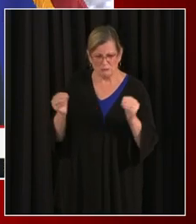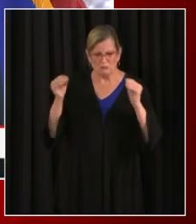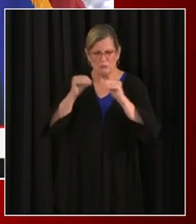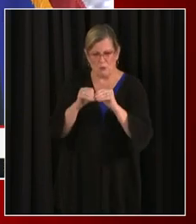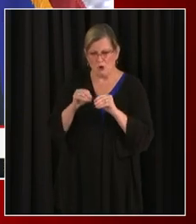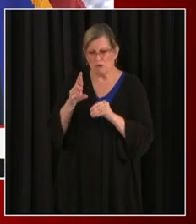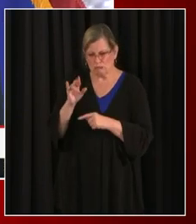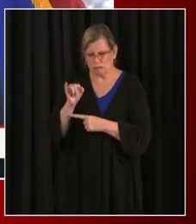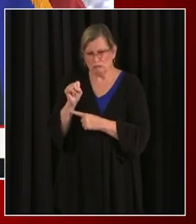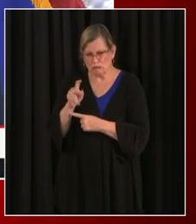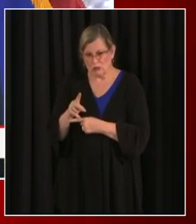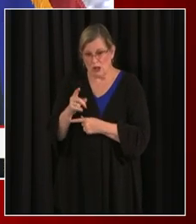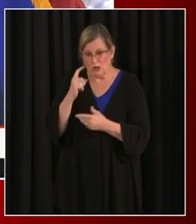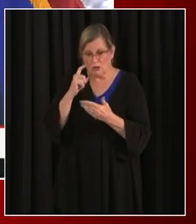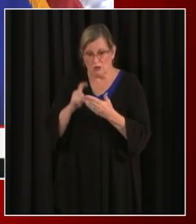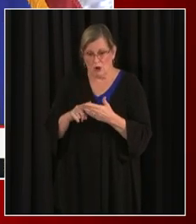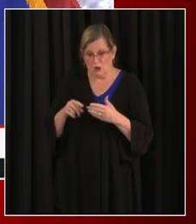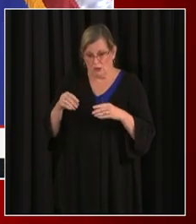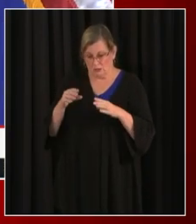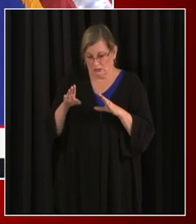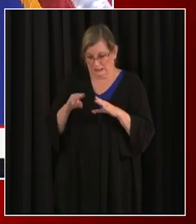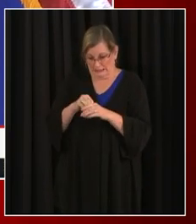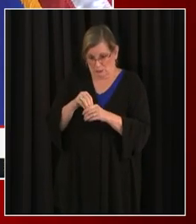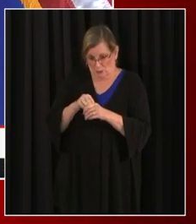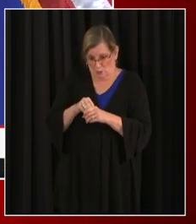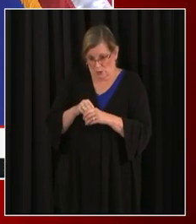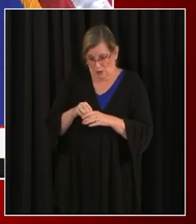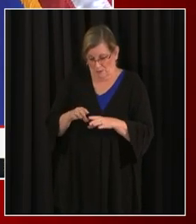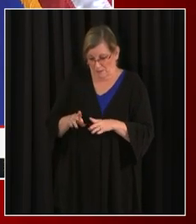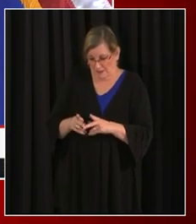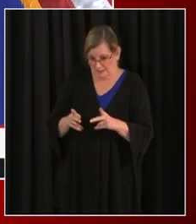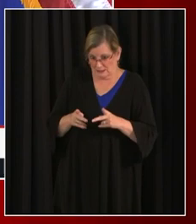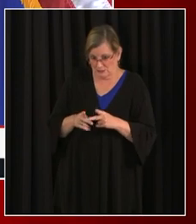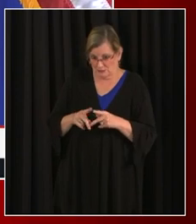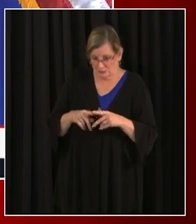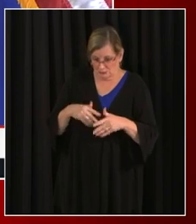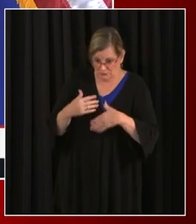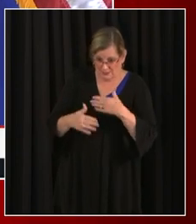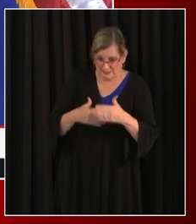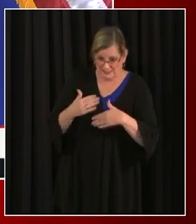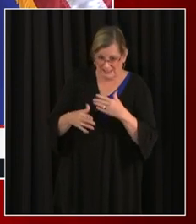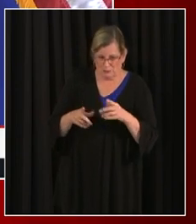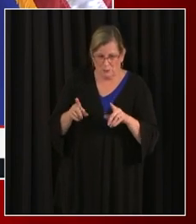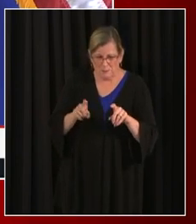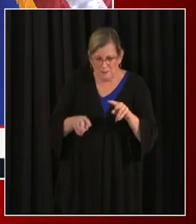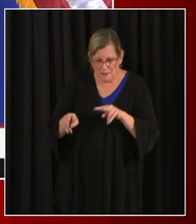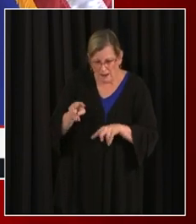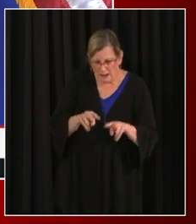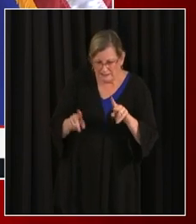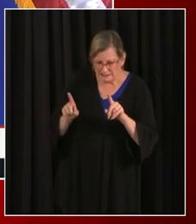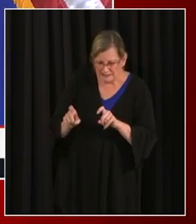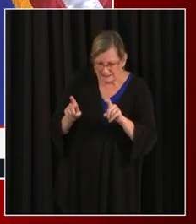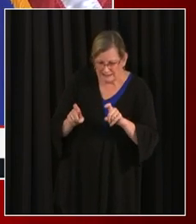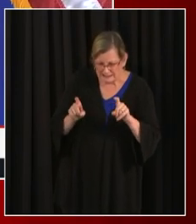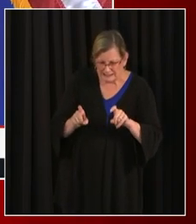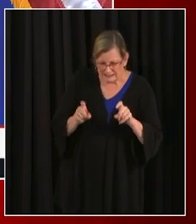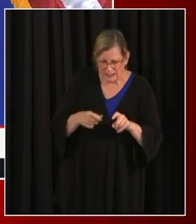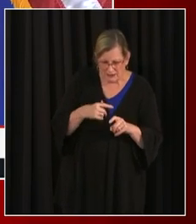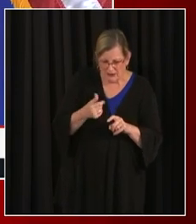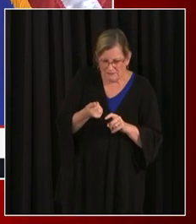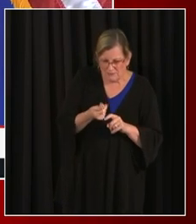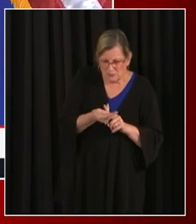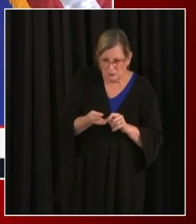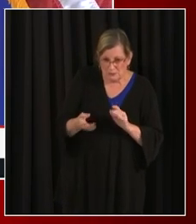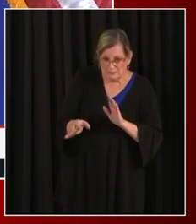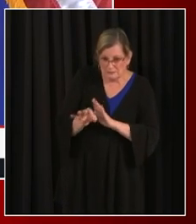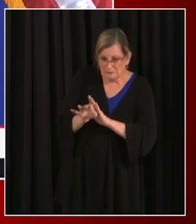at larger indoor venues to begin this pilot program and to invite those venues to resubmit